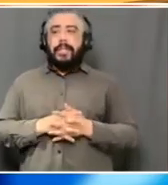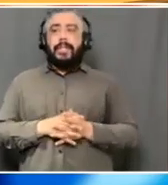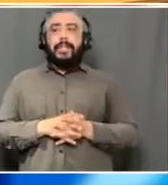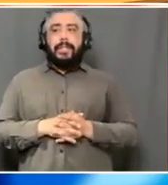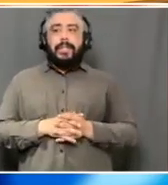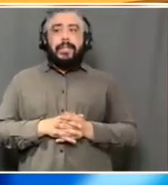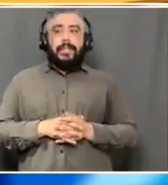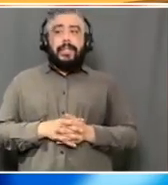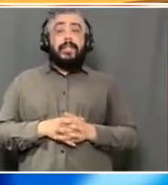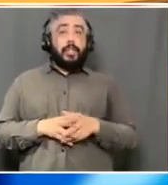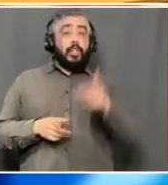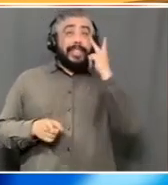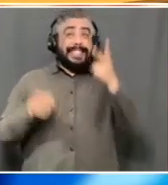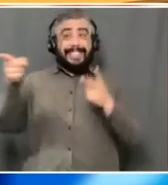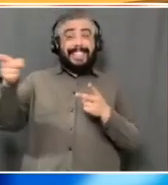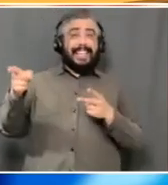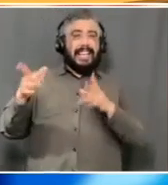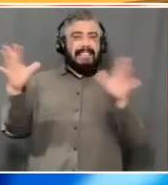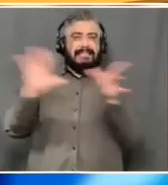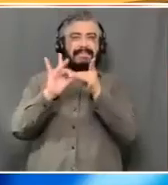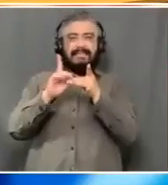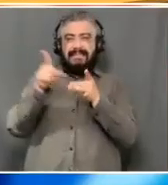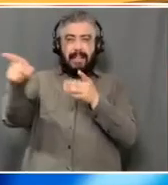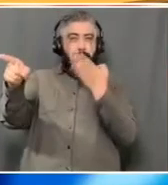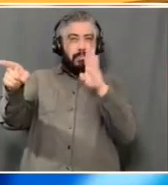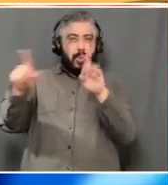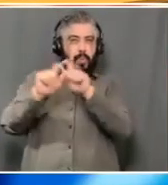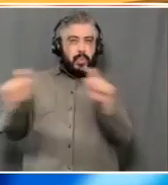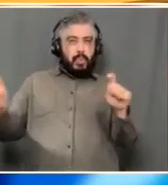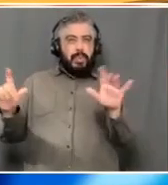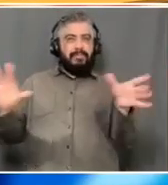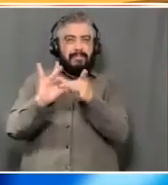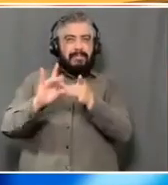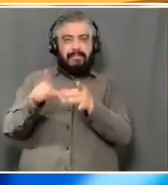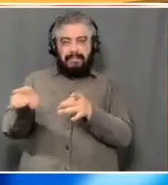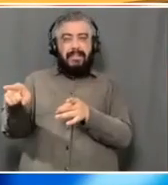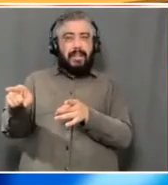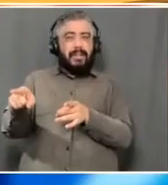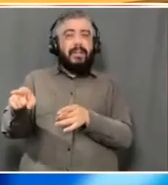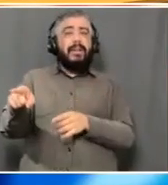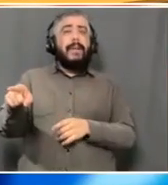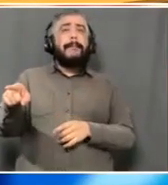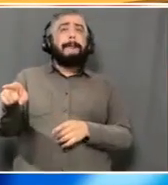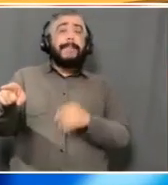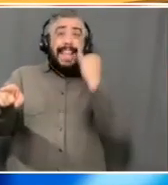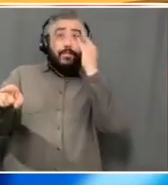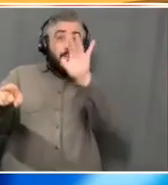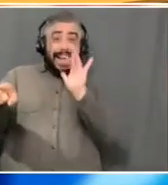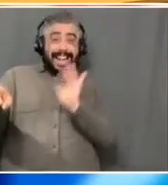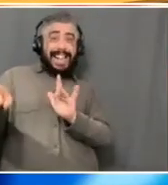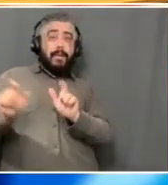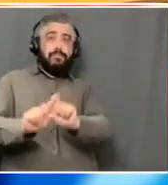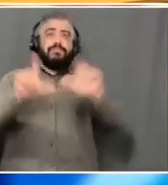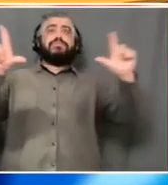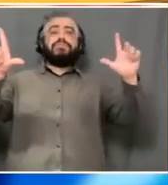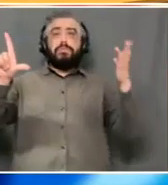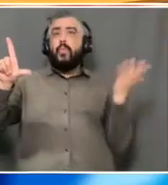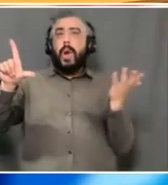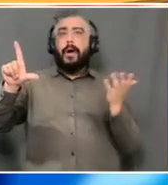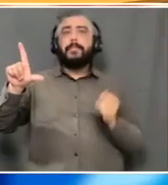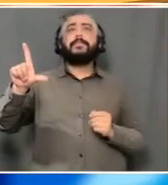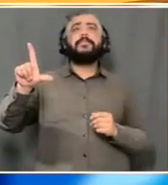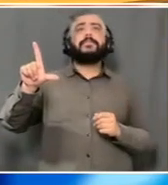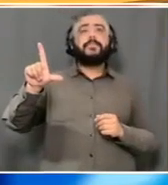You'll see a hyperlink there, that blue text at the very bottom. When clicking that link, you're going to see